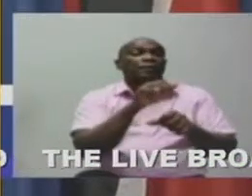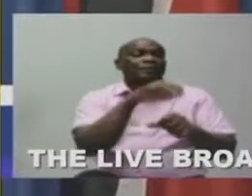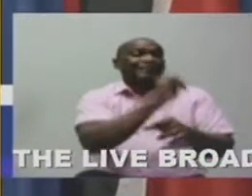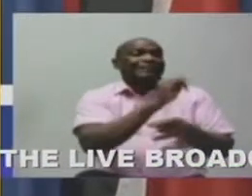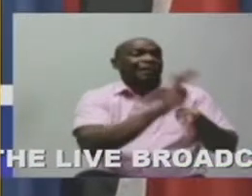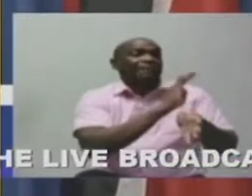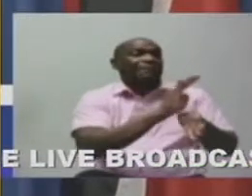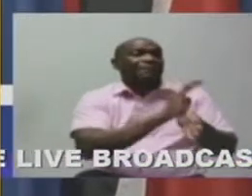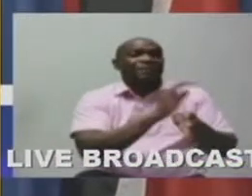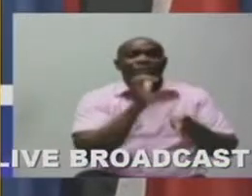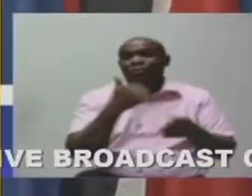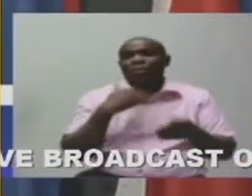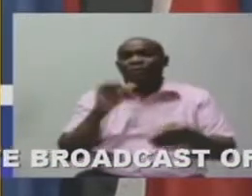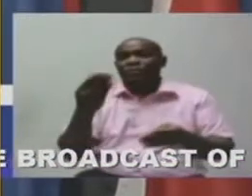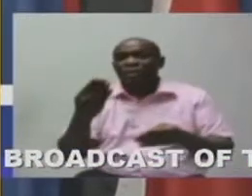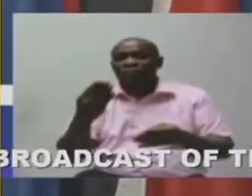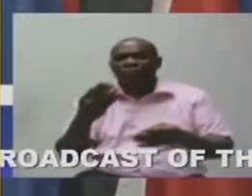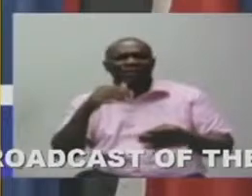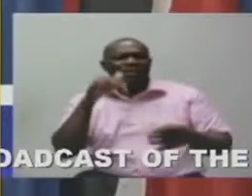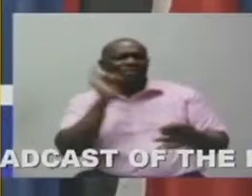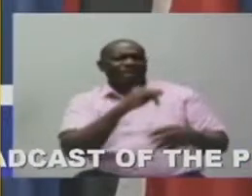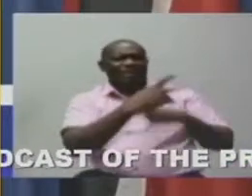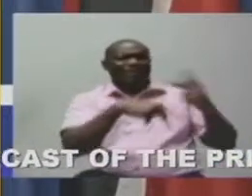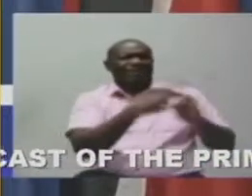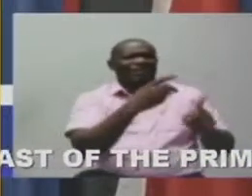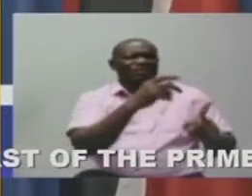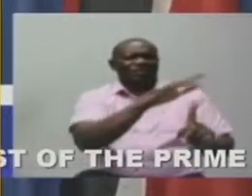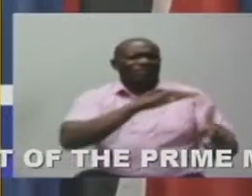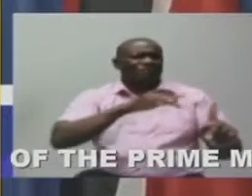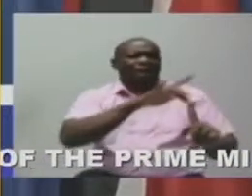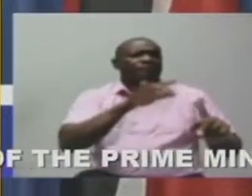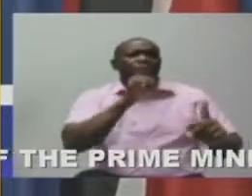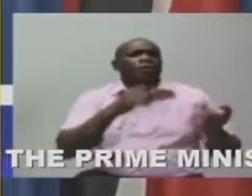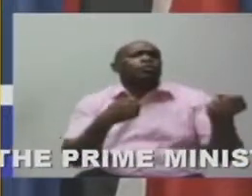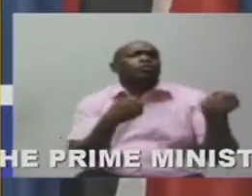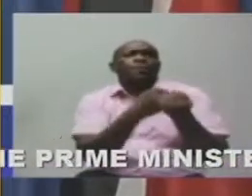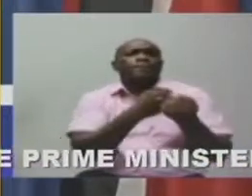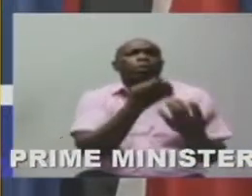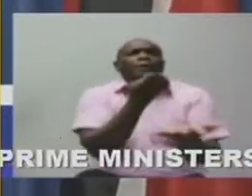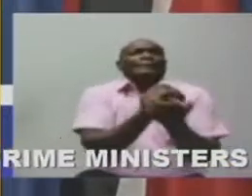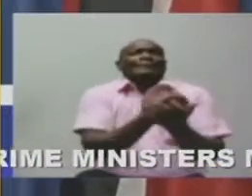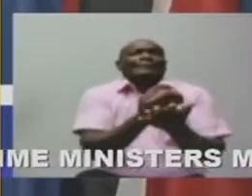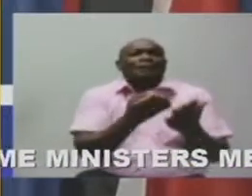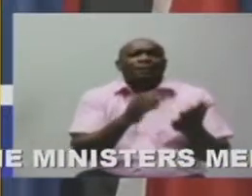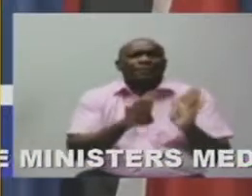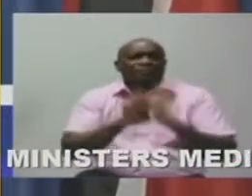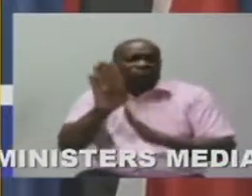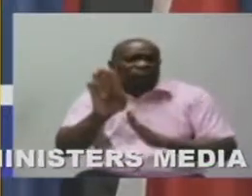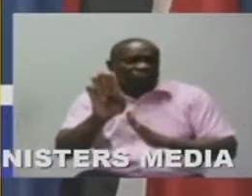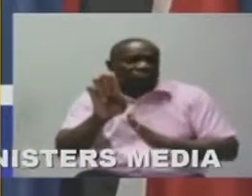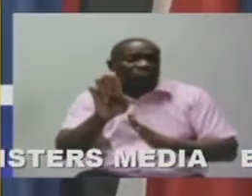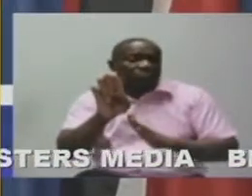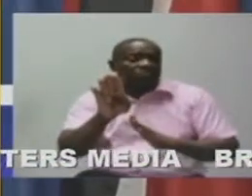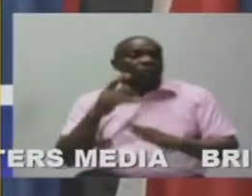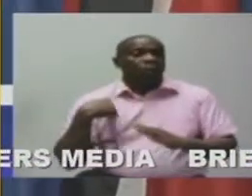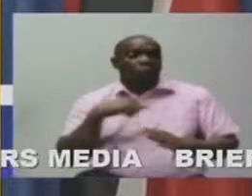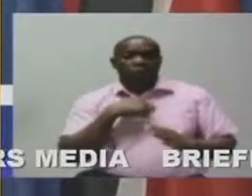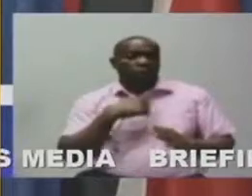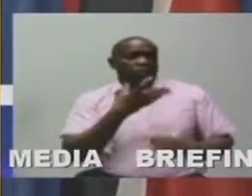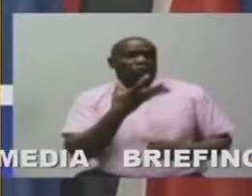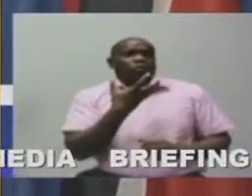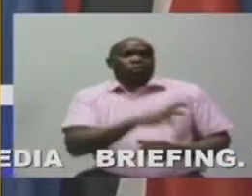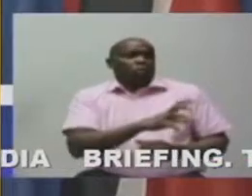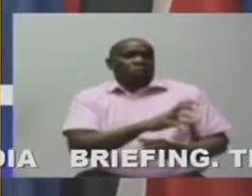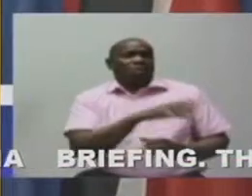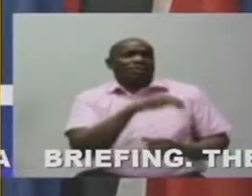environment for economic growth. So you try to avoid that situation if you are after